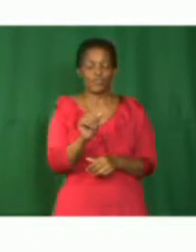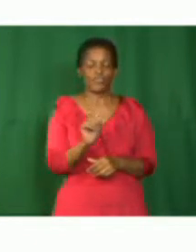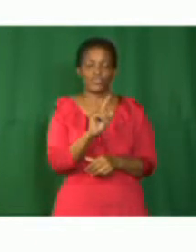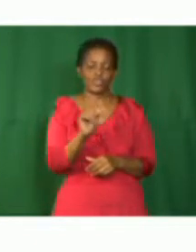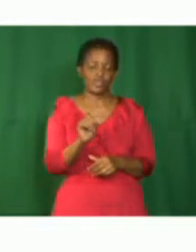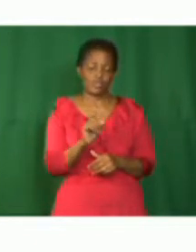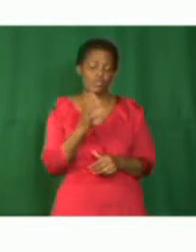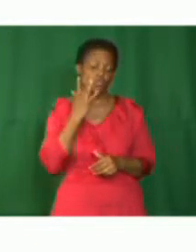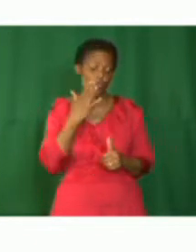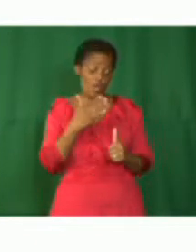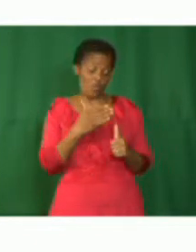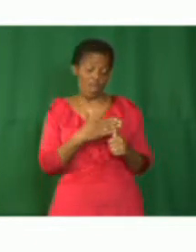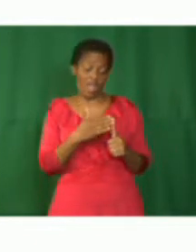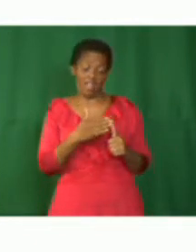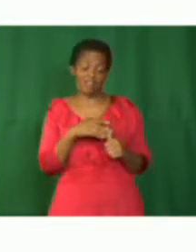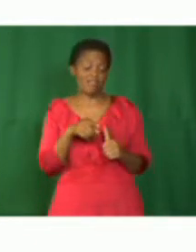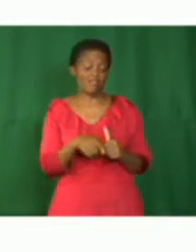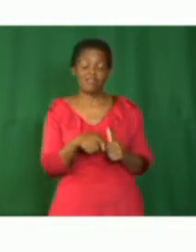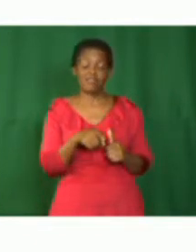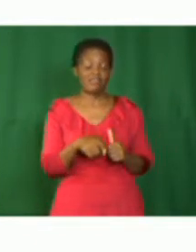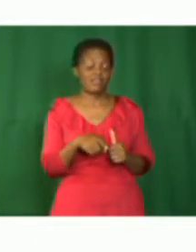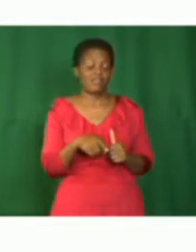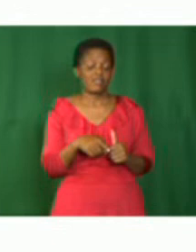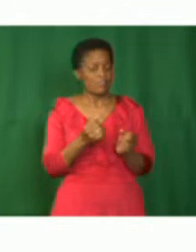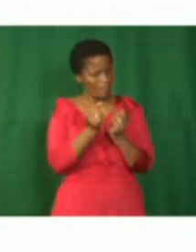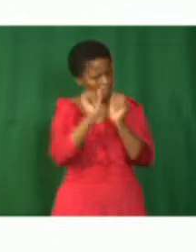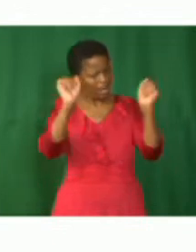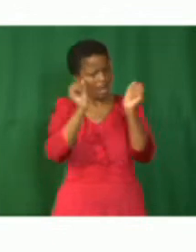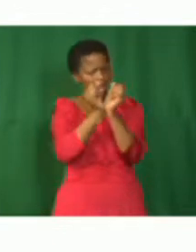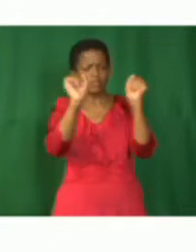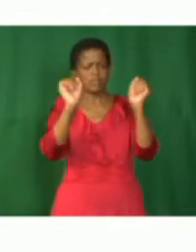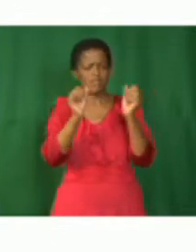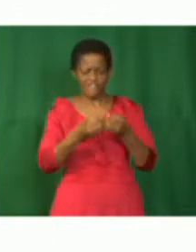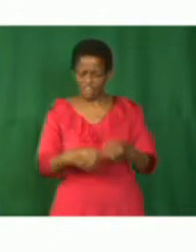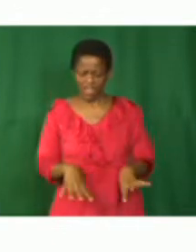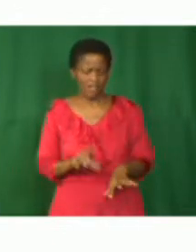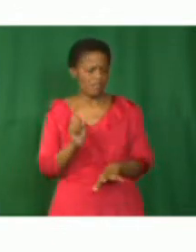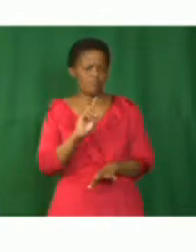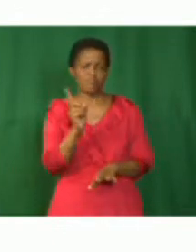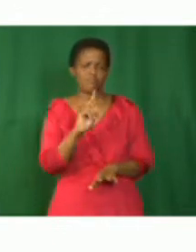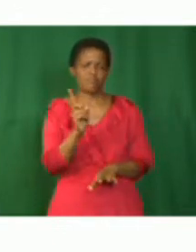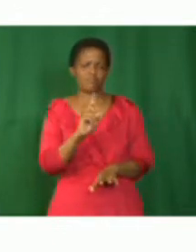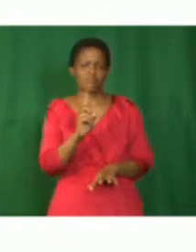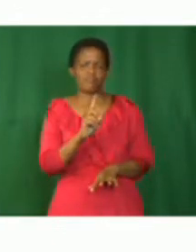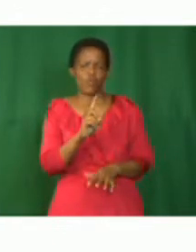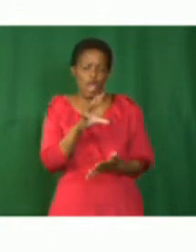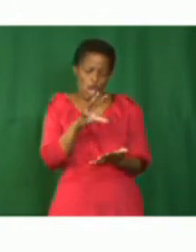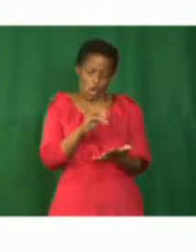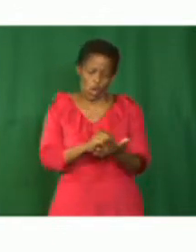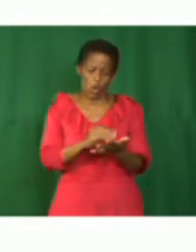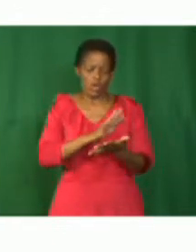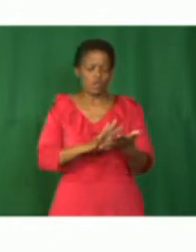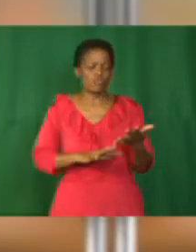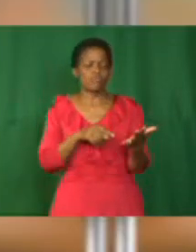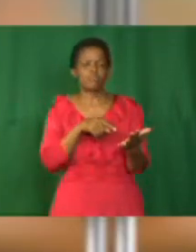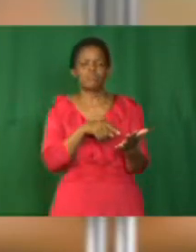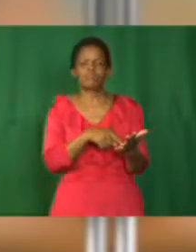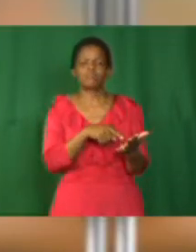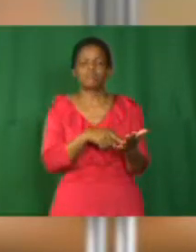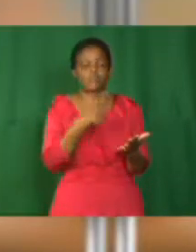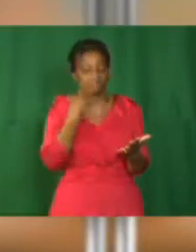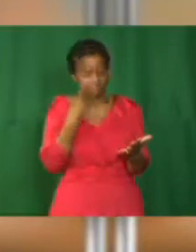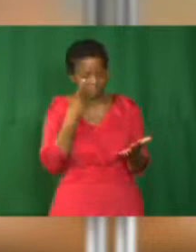these questions, I do not expect you to fail them because they are right there in the passage. So as you read, make sure you